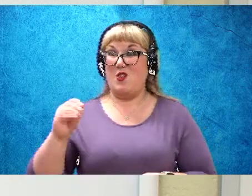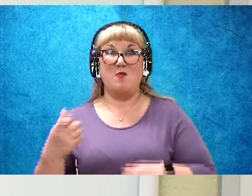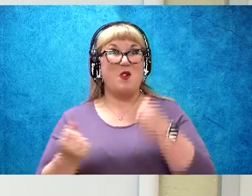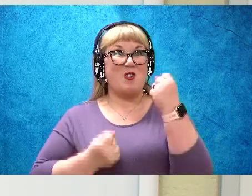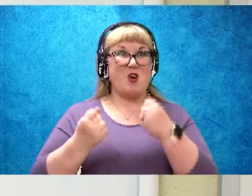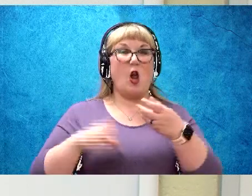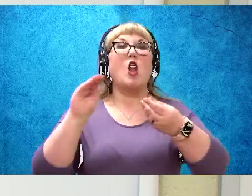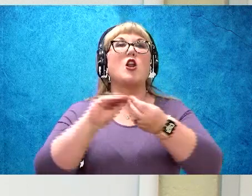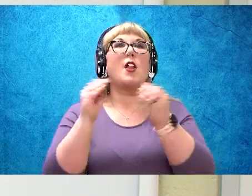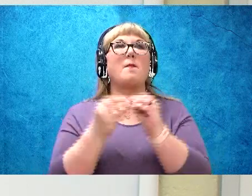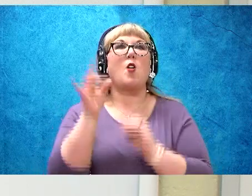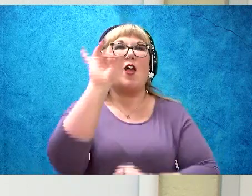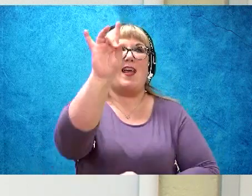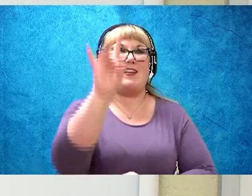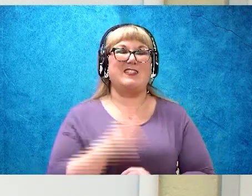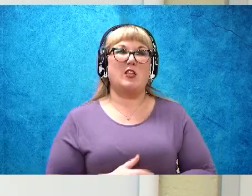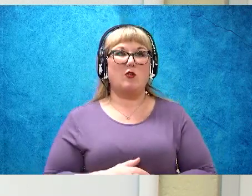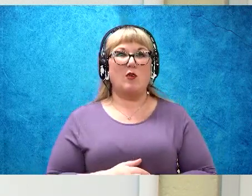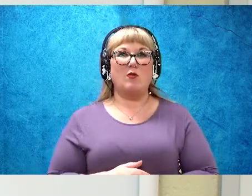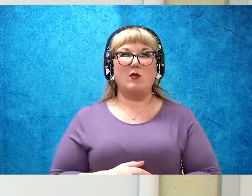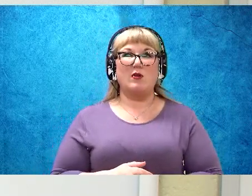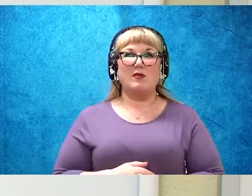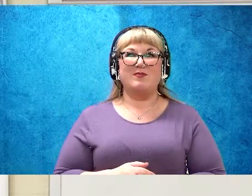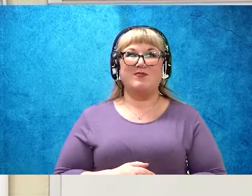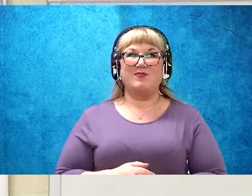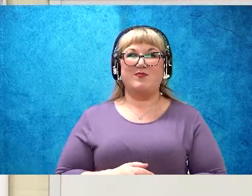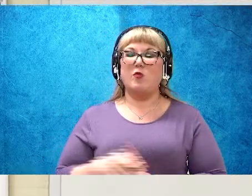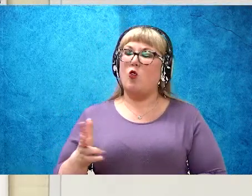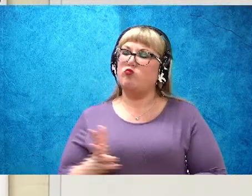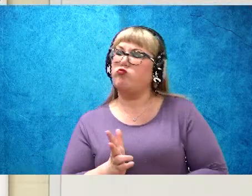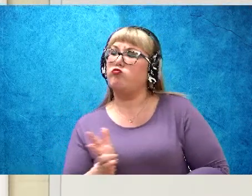the number 8 parking spot.